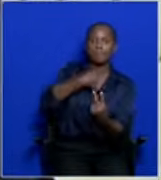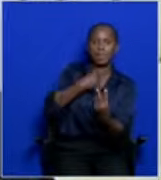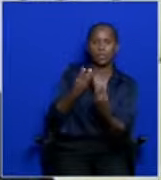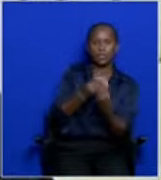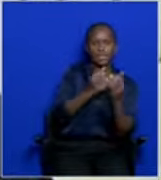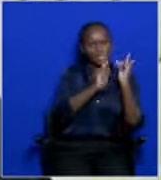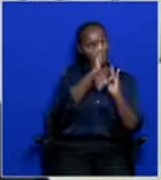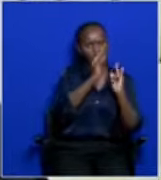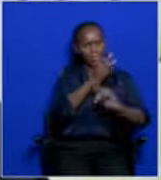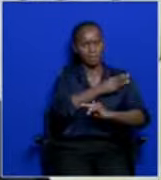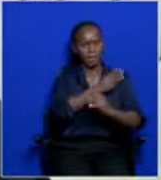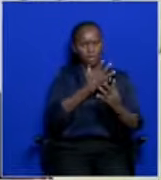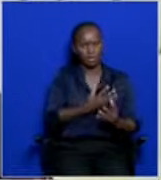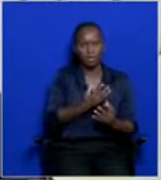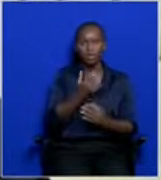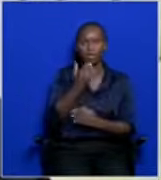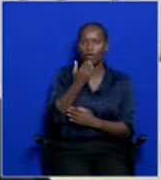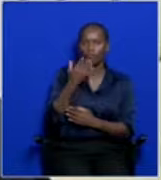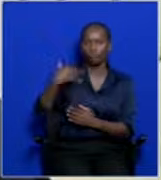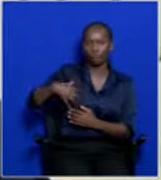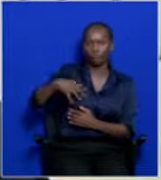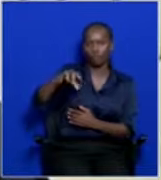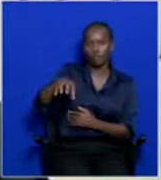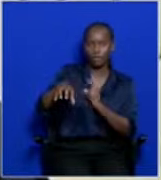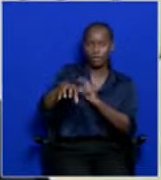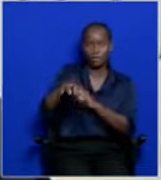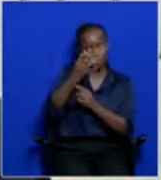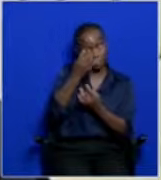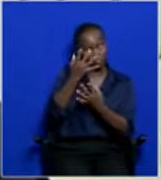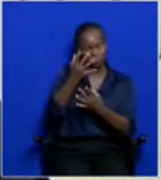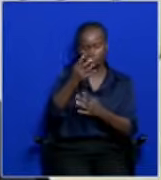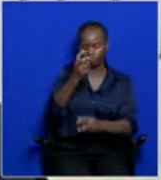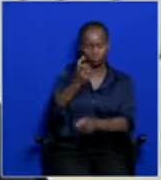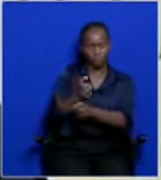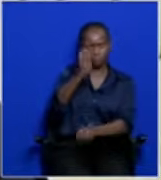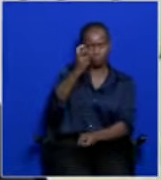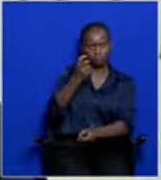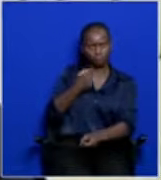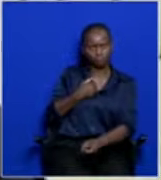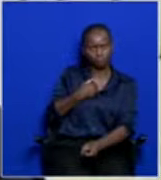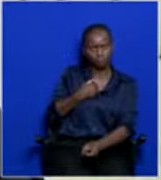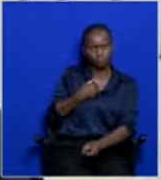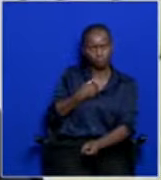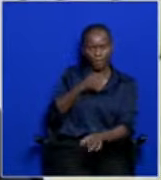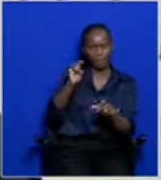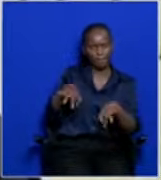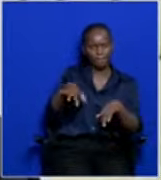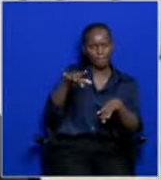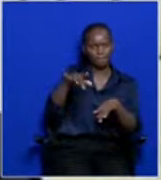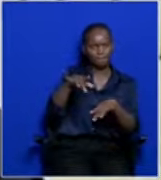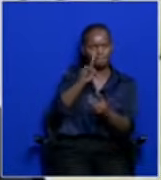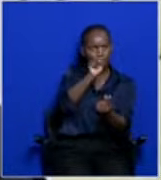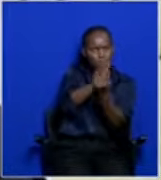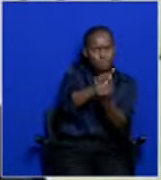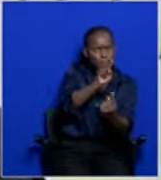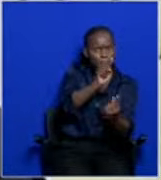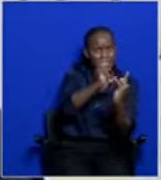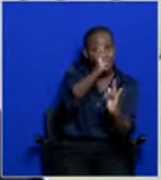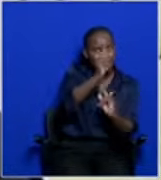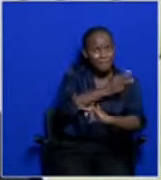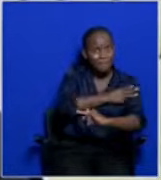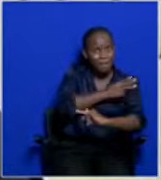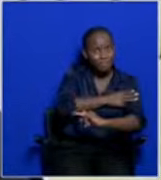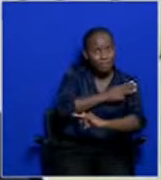have any personal knowledge of or have ever met the city manager of